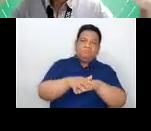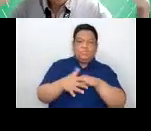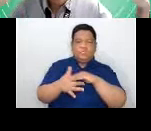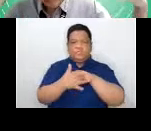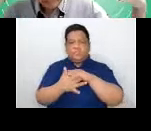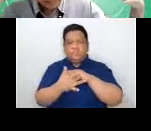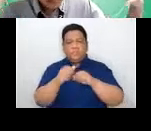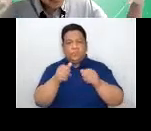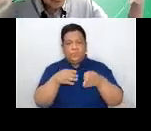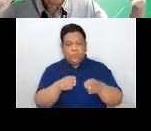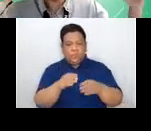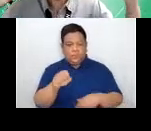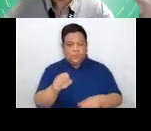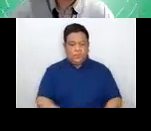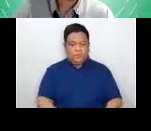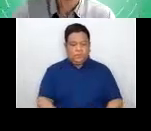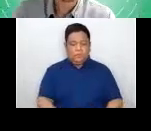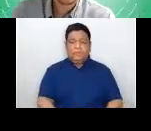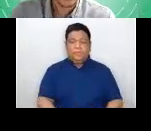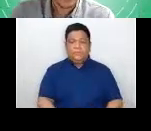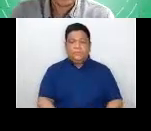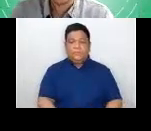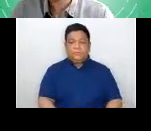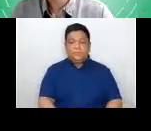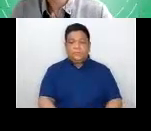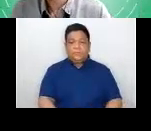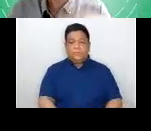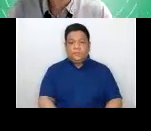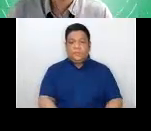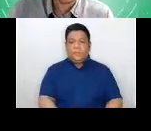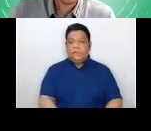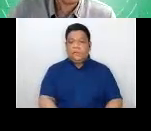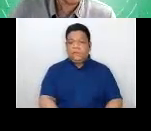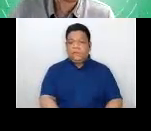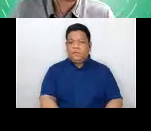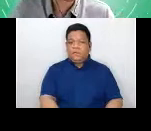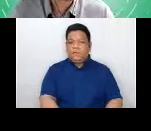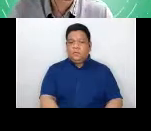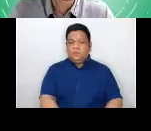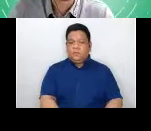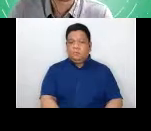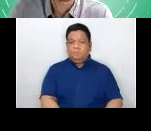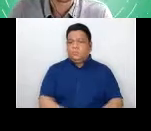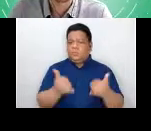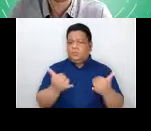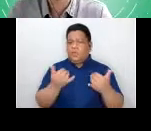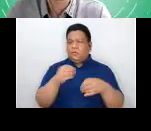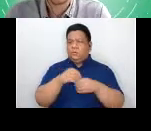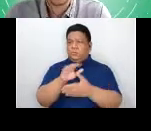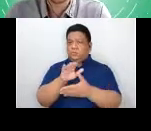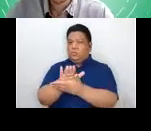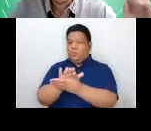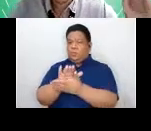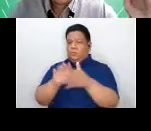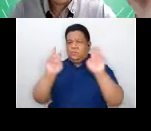is, okay, so when you're in school, right, the idea of shop class is kind of not really existent here in the Philippines, or not so